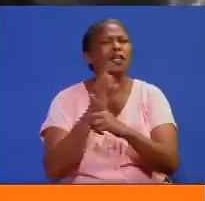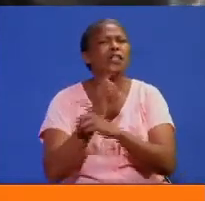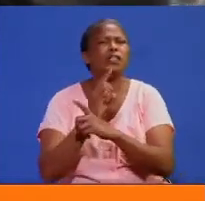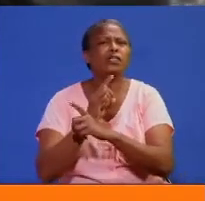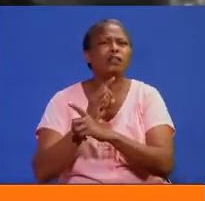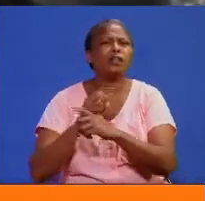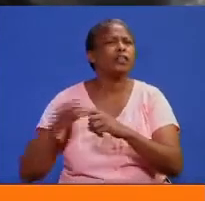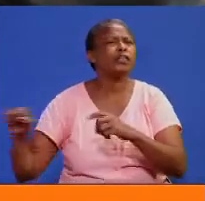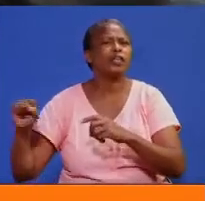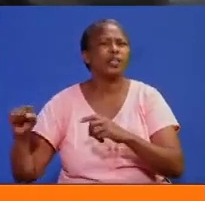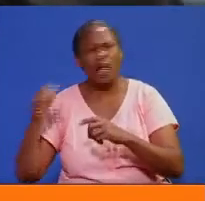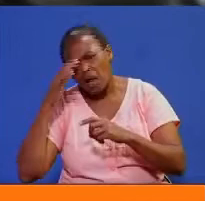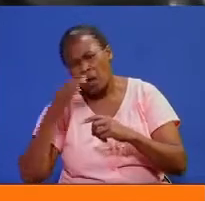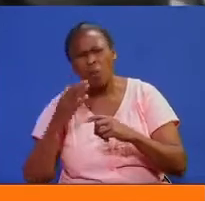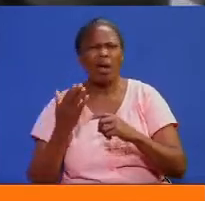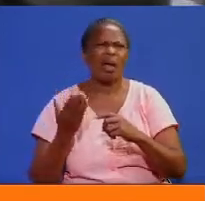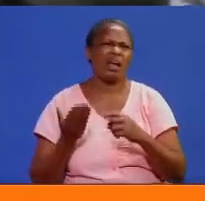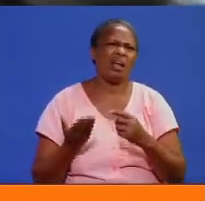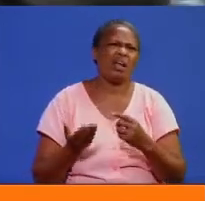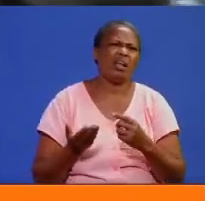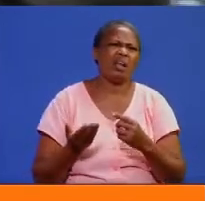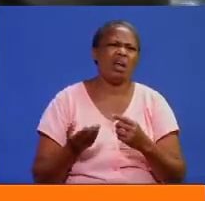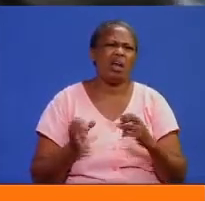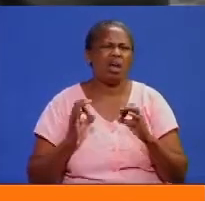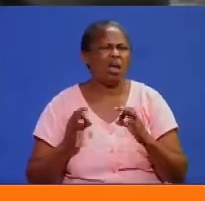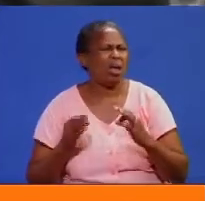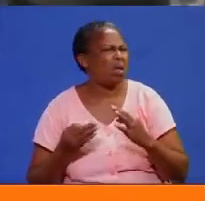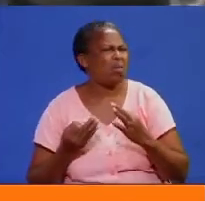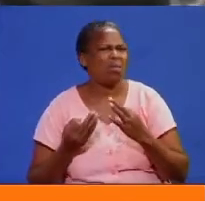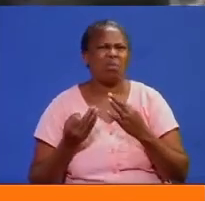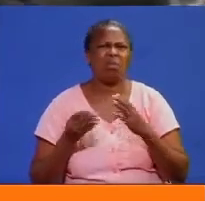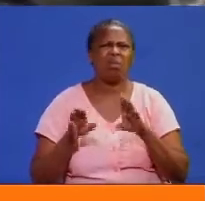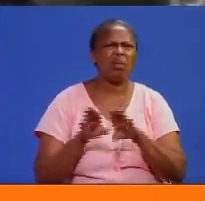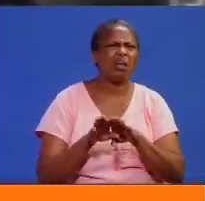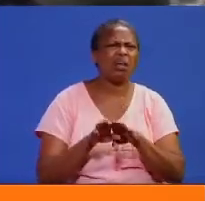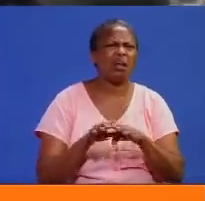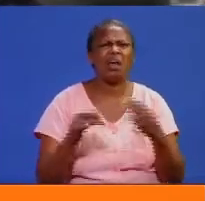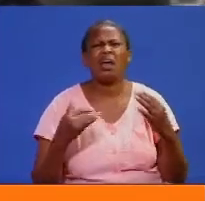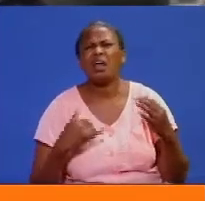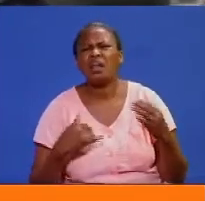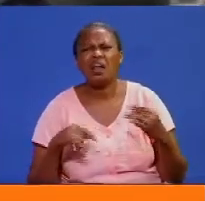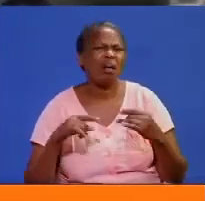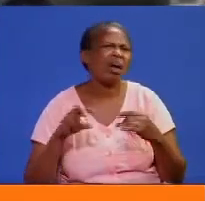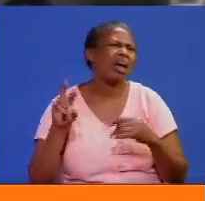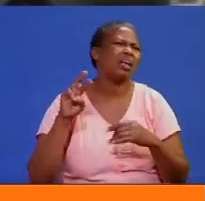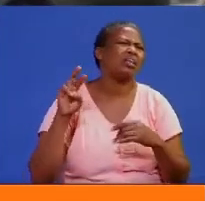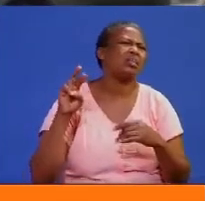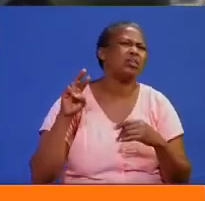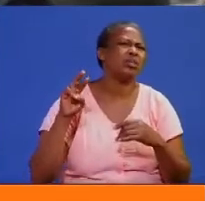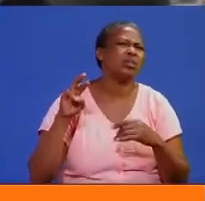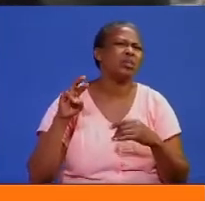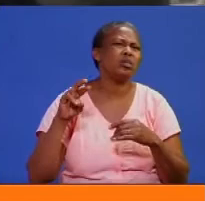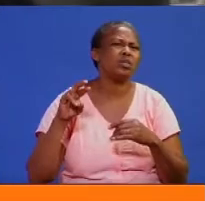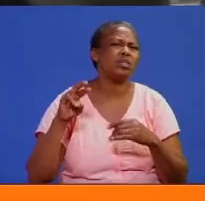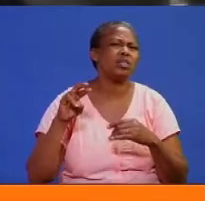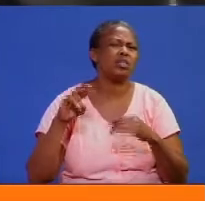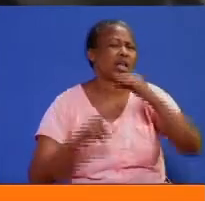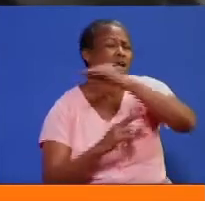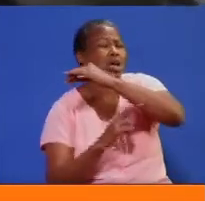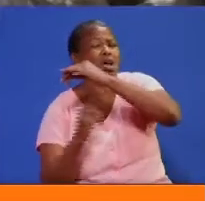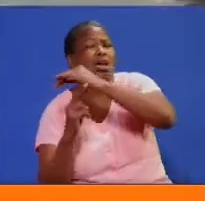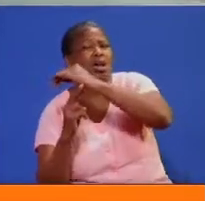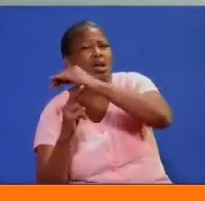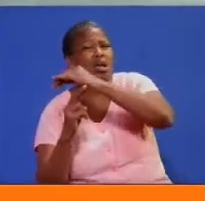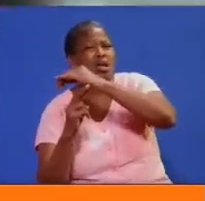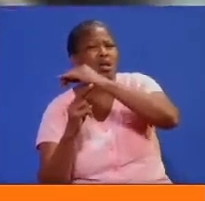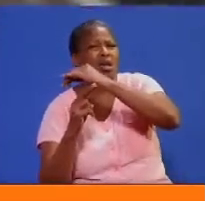iko kwa sababu kama wangetuambia wamefunga mbele tungepitia flyover huko tupitie huko nini Olkalao turudi